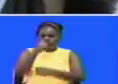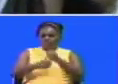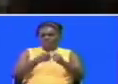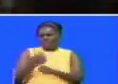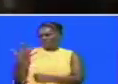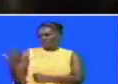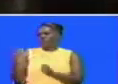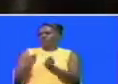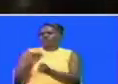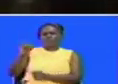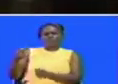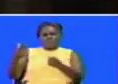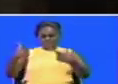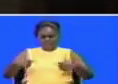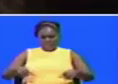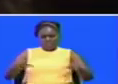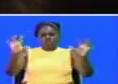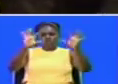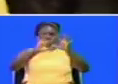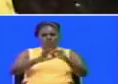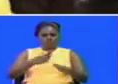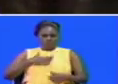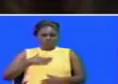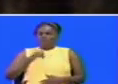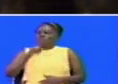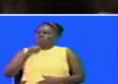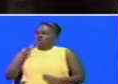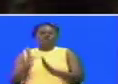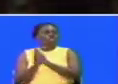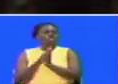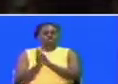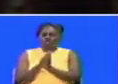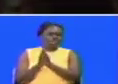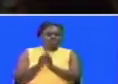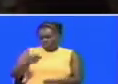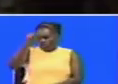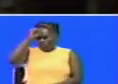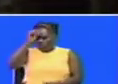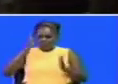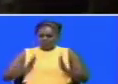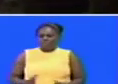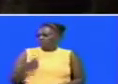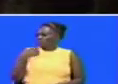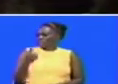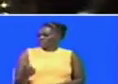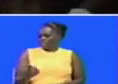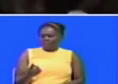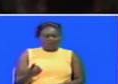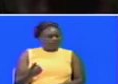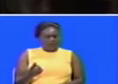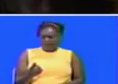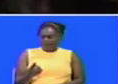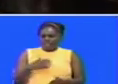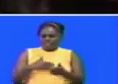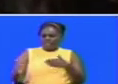Jubilee. Let our unity not be a tale told by an idiot, full of sound and fury,